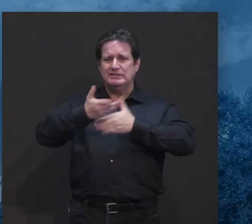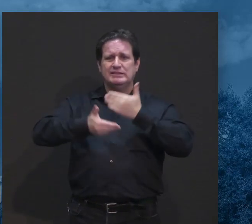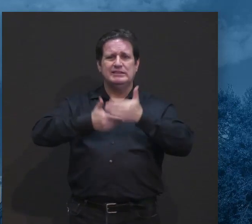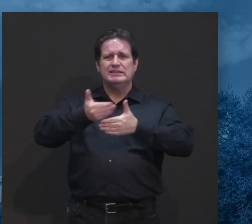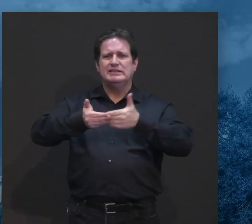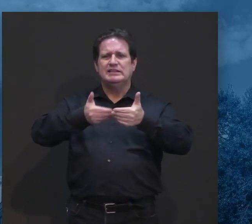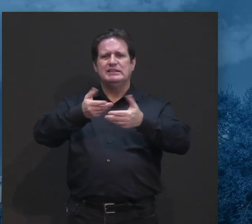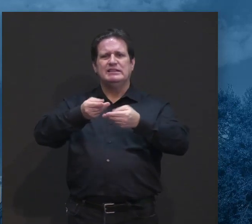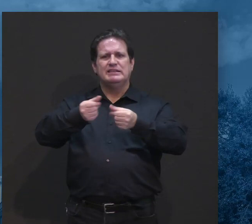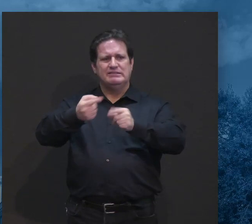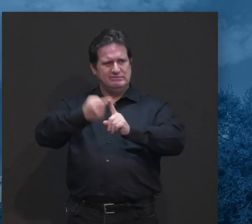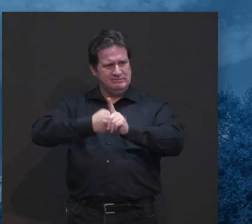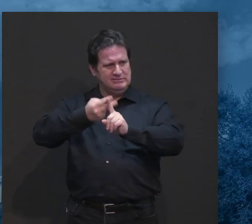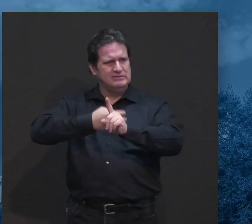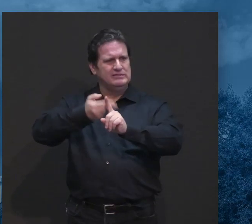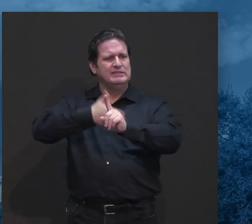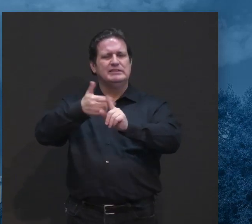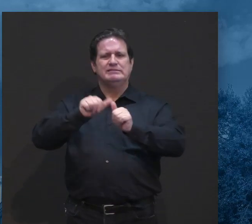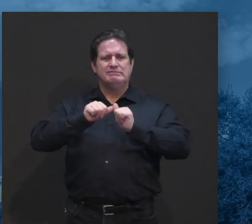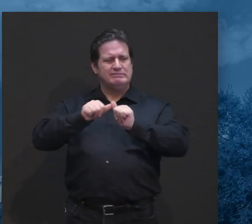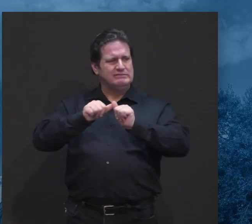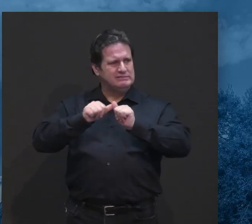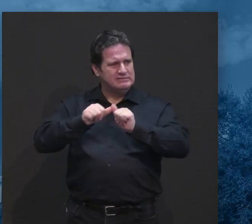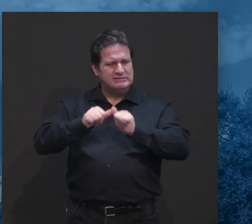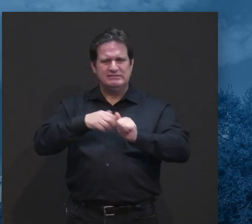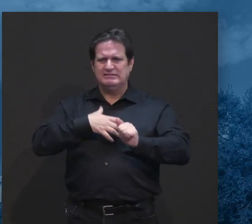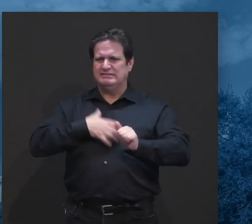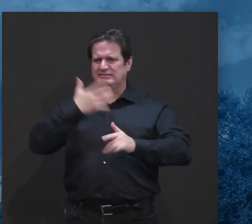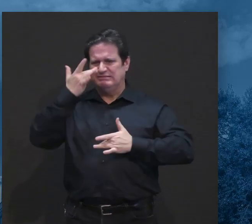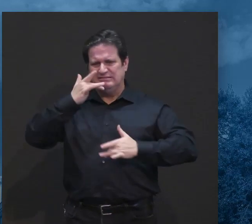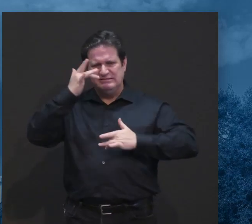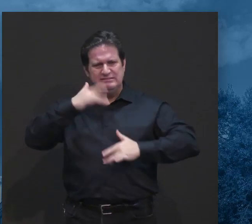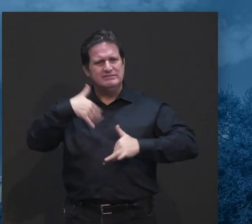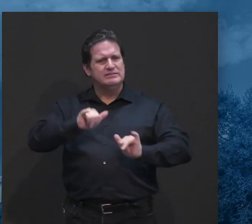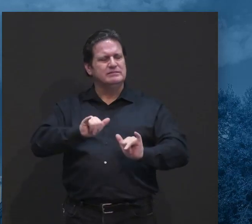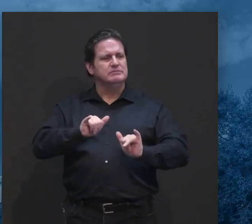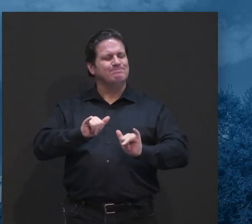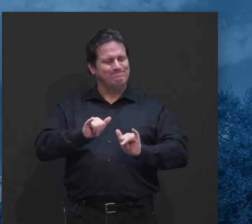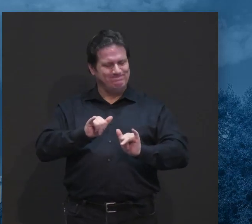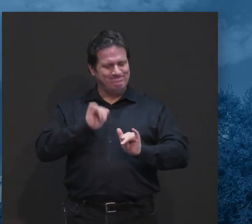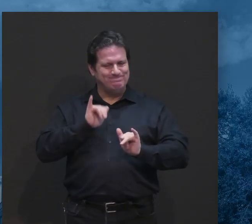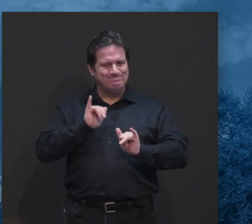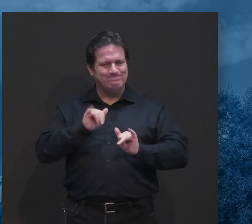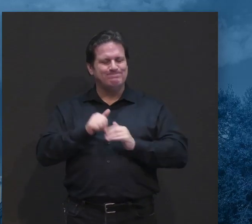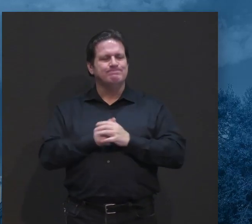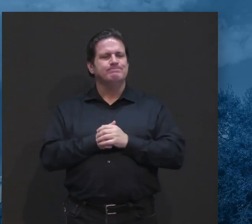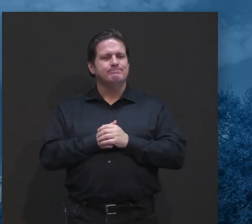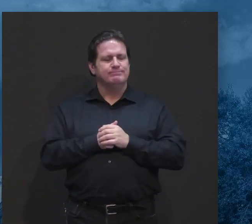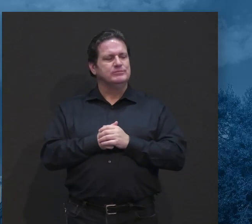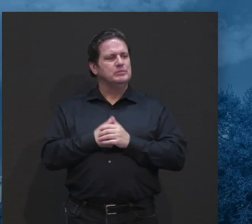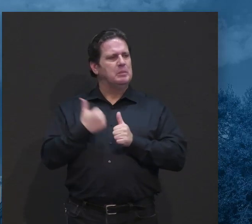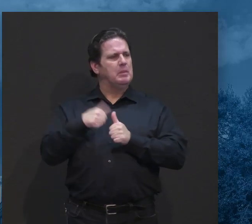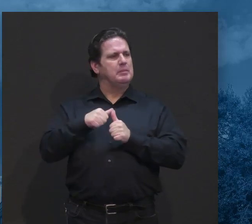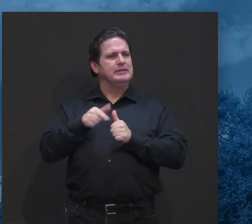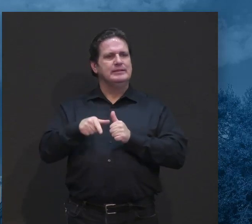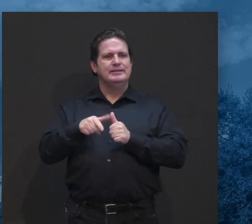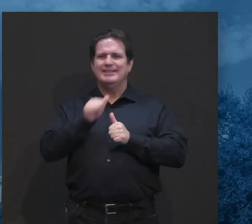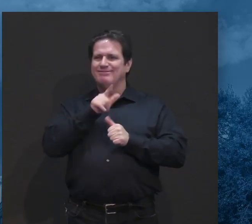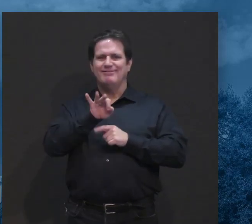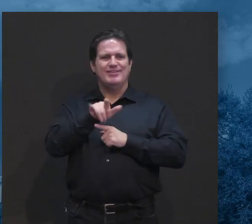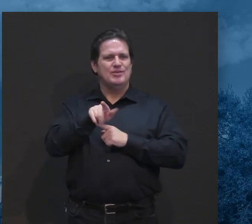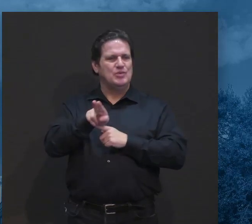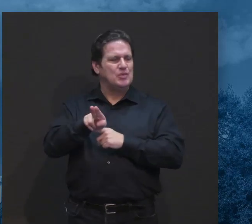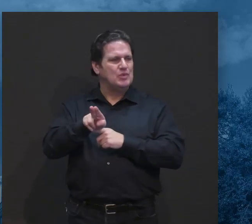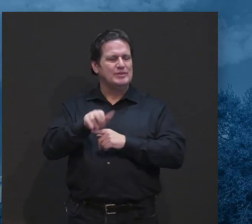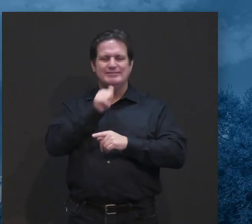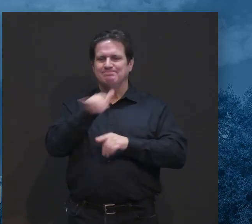stark reminder for everyone that this isn't just like a flu